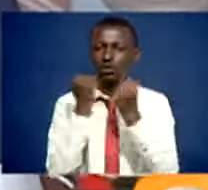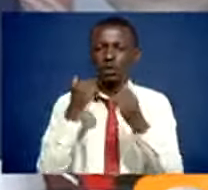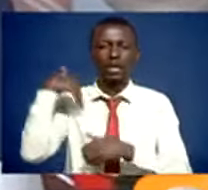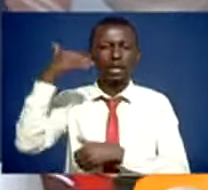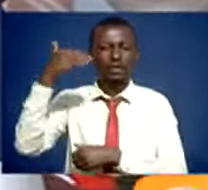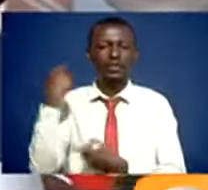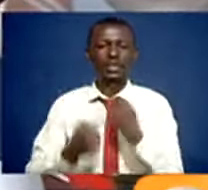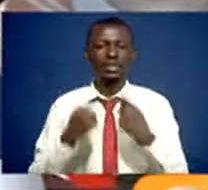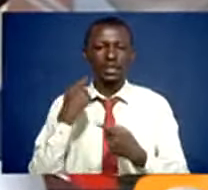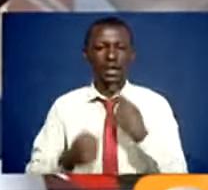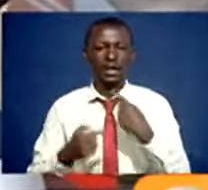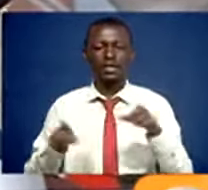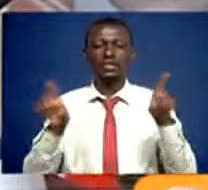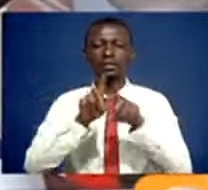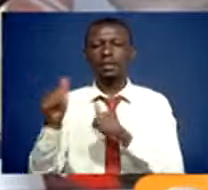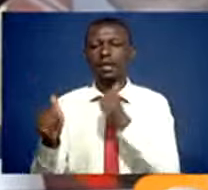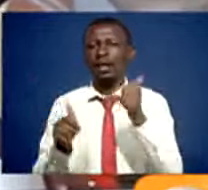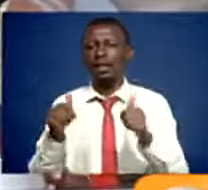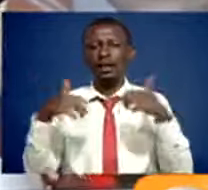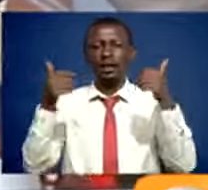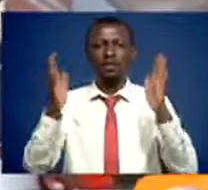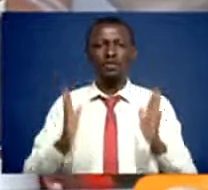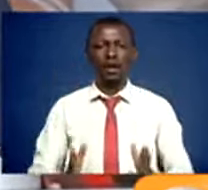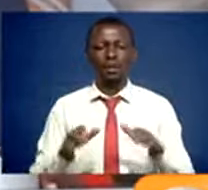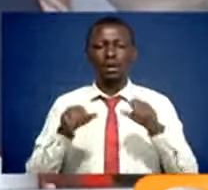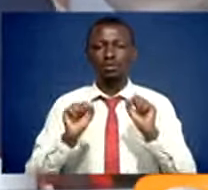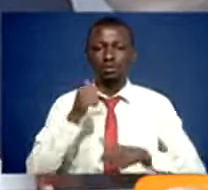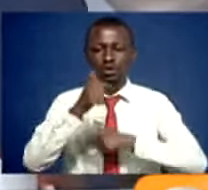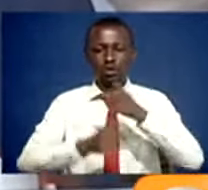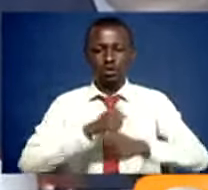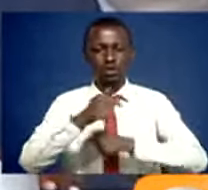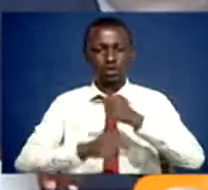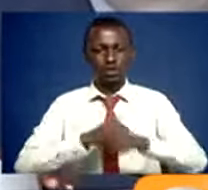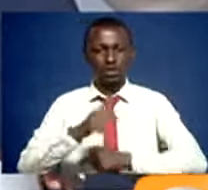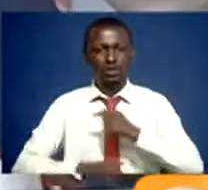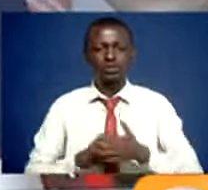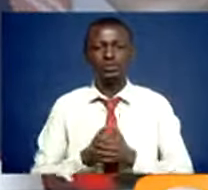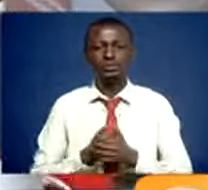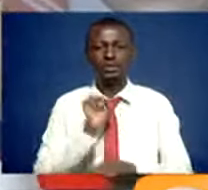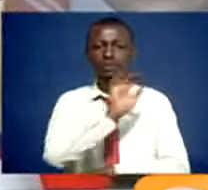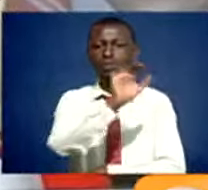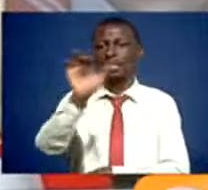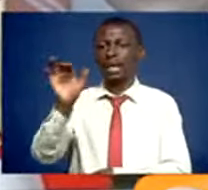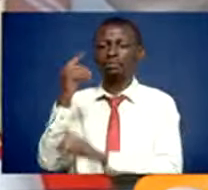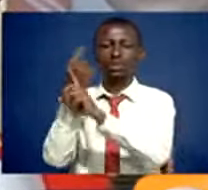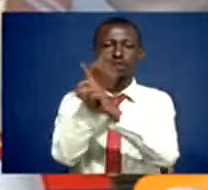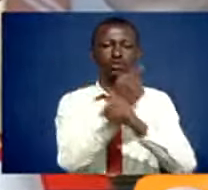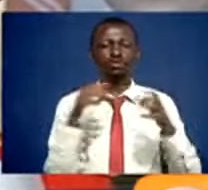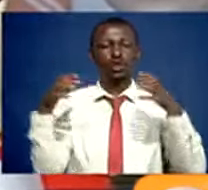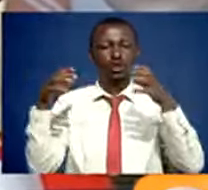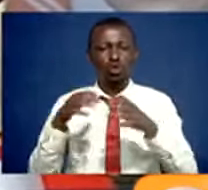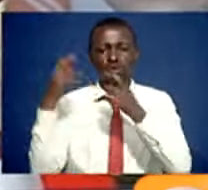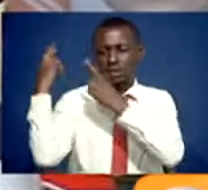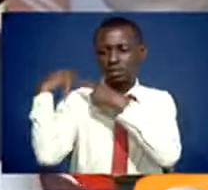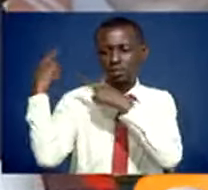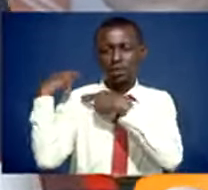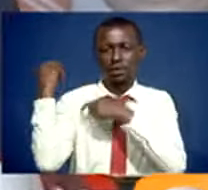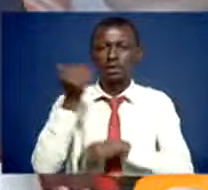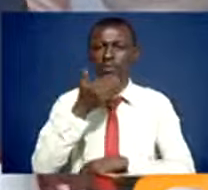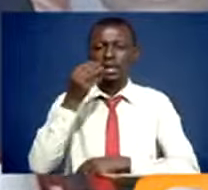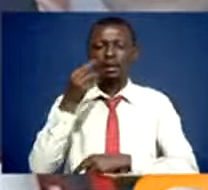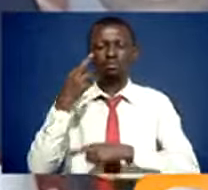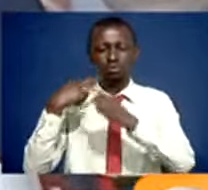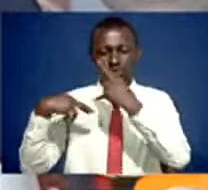year, like other groups, is underway. I call upon relevant agencies to accelerate the review